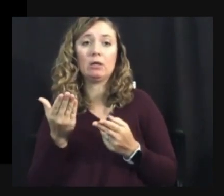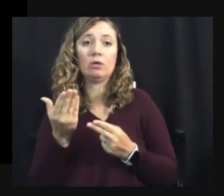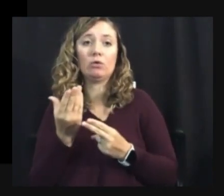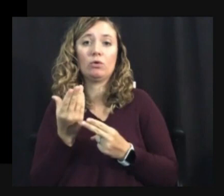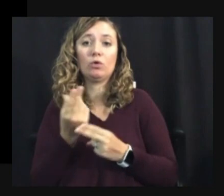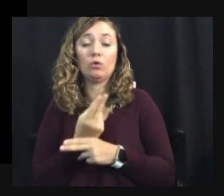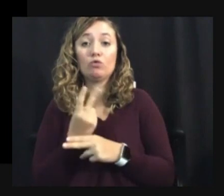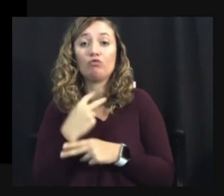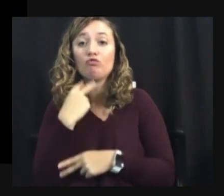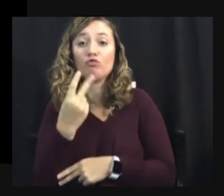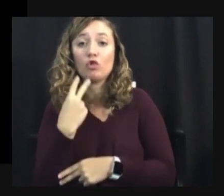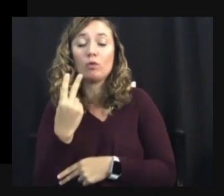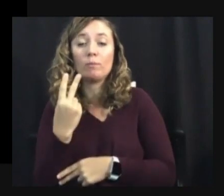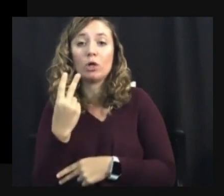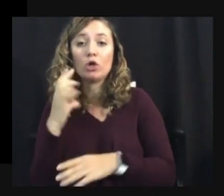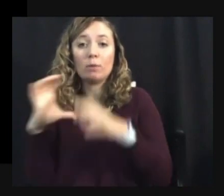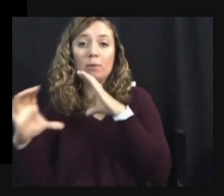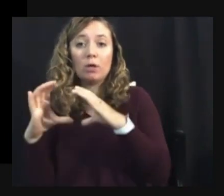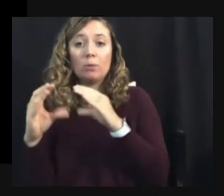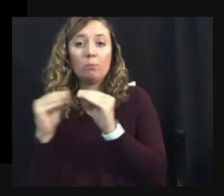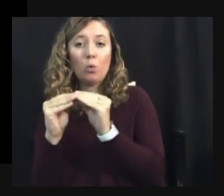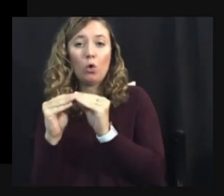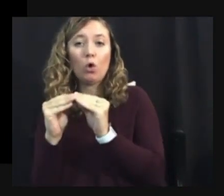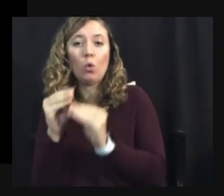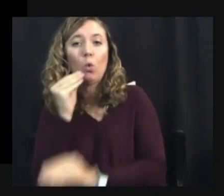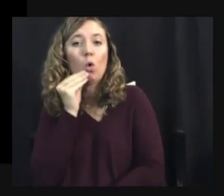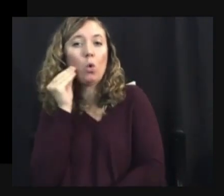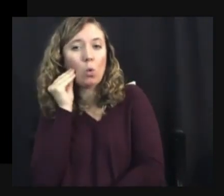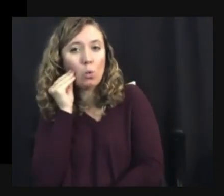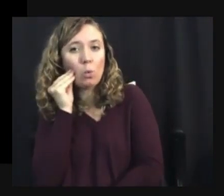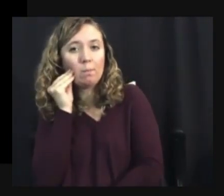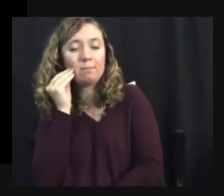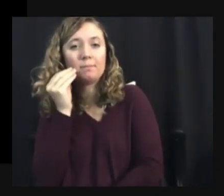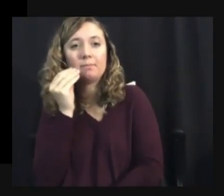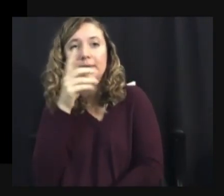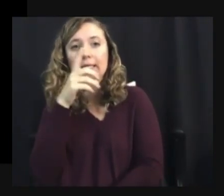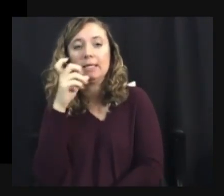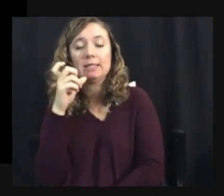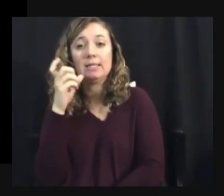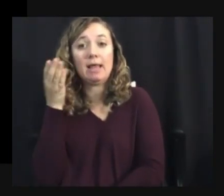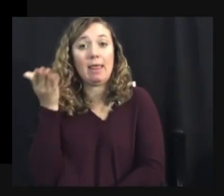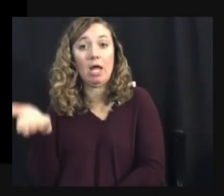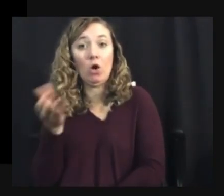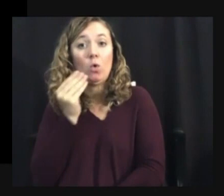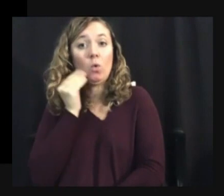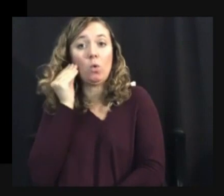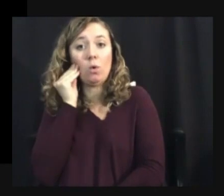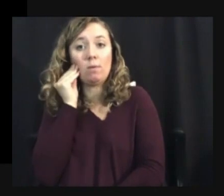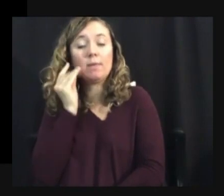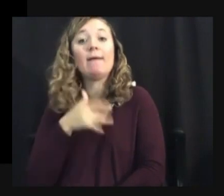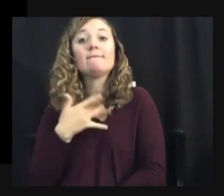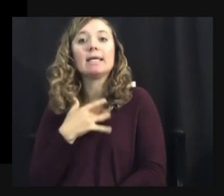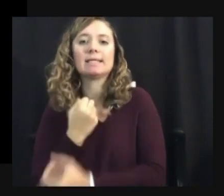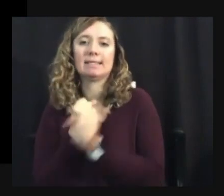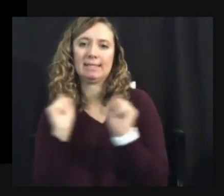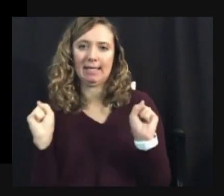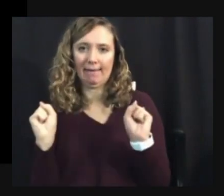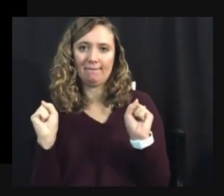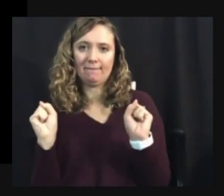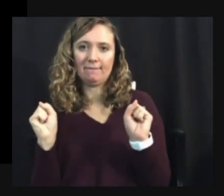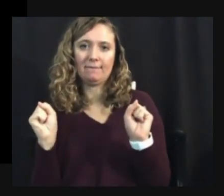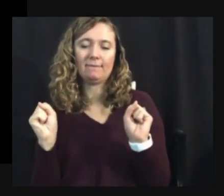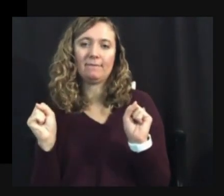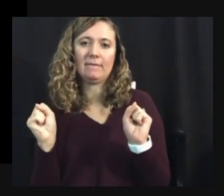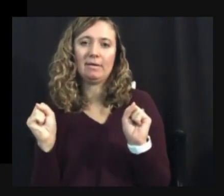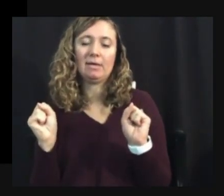verbal communication channel more so at home, because obviously at home they feel safe at home,